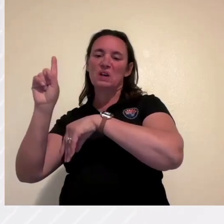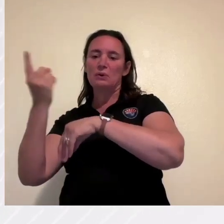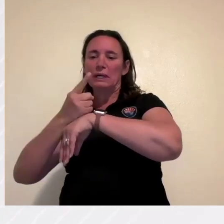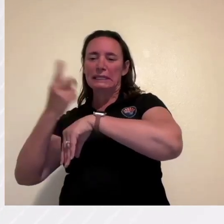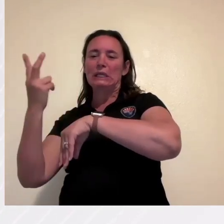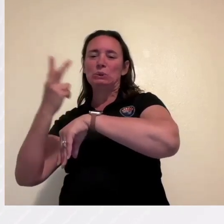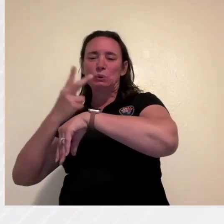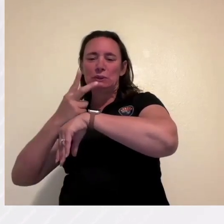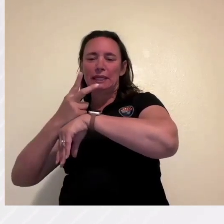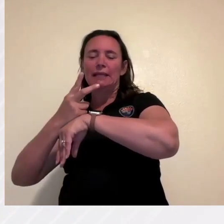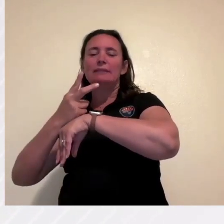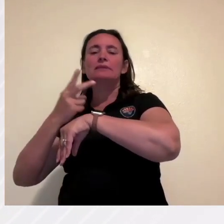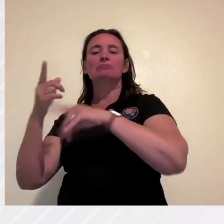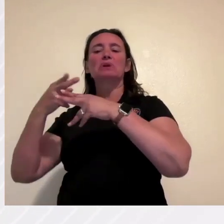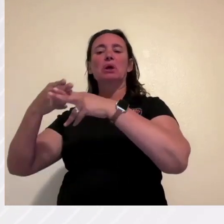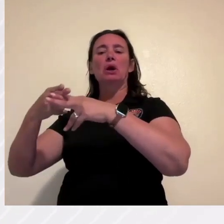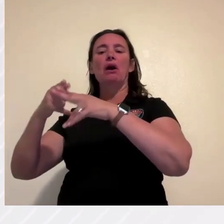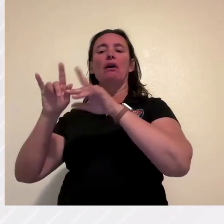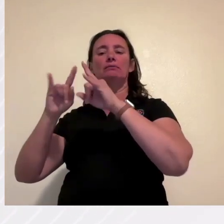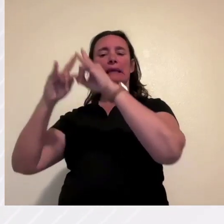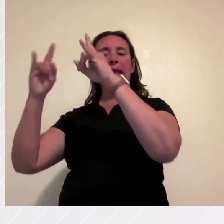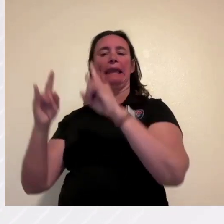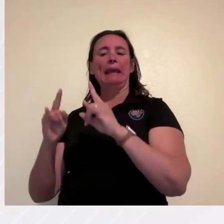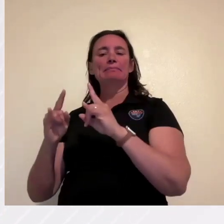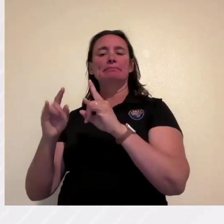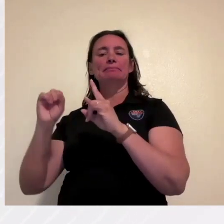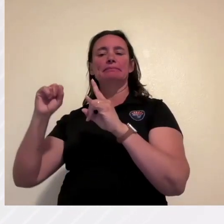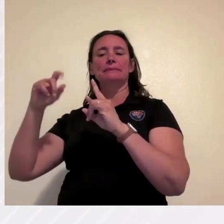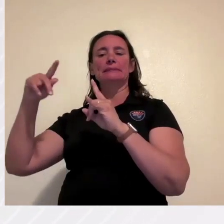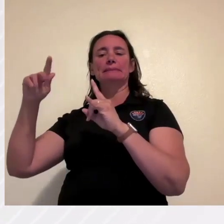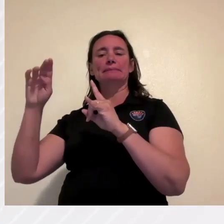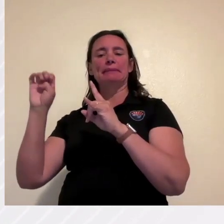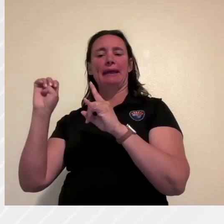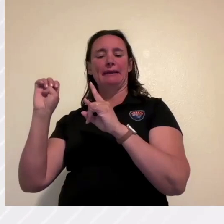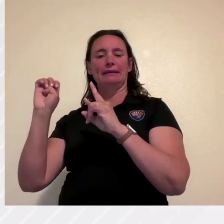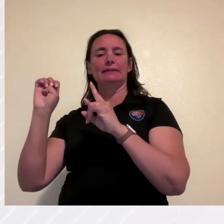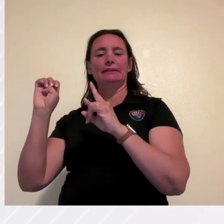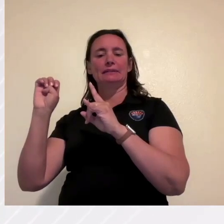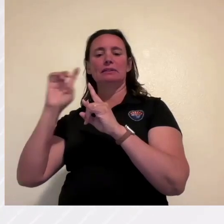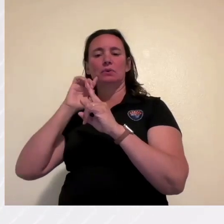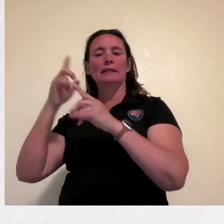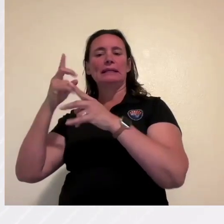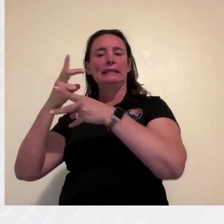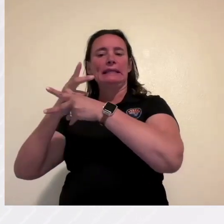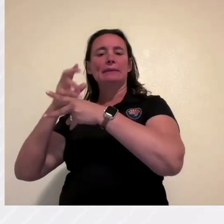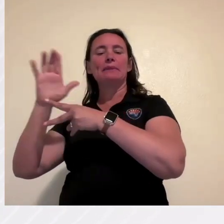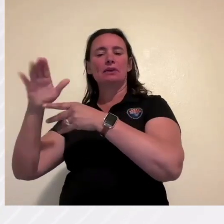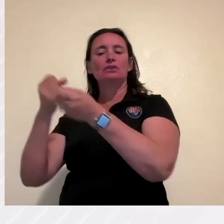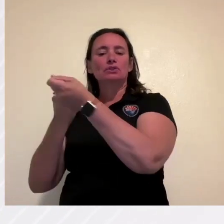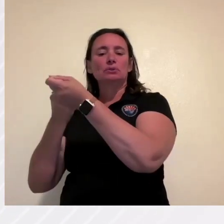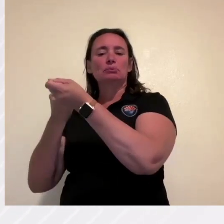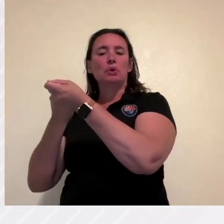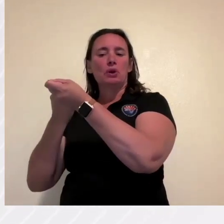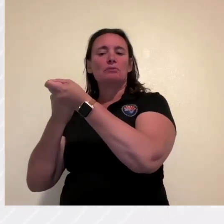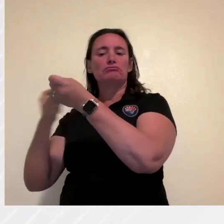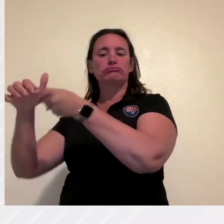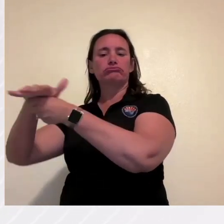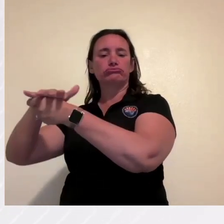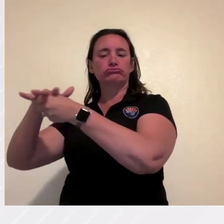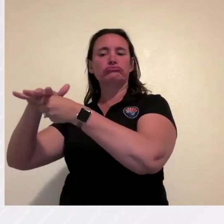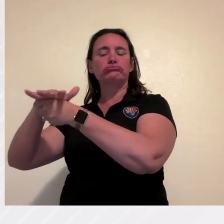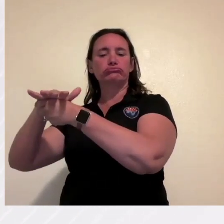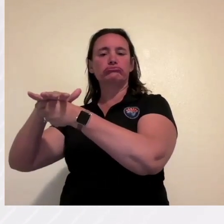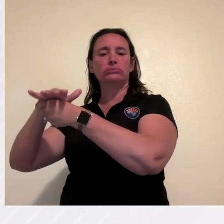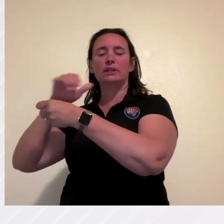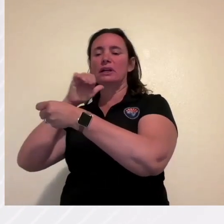in supplies to help those firefighters to maintain their logistical support in those areas, and that way they don't cuts